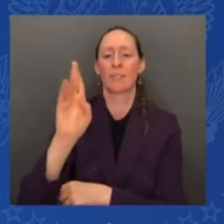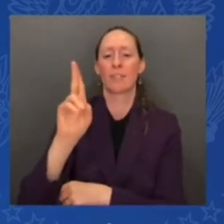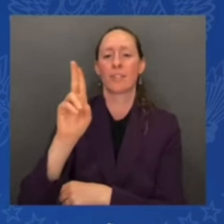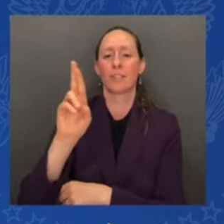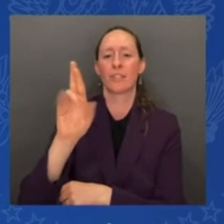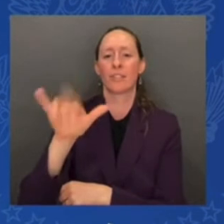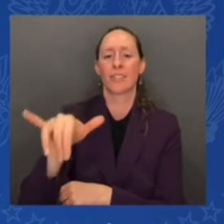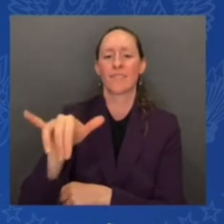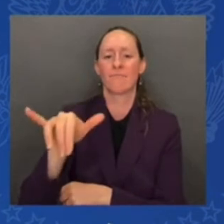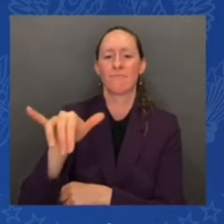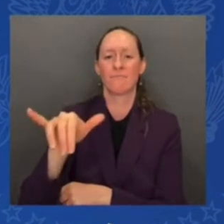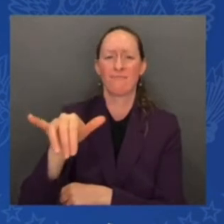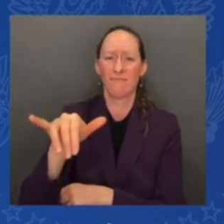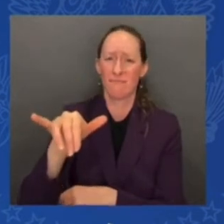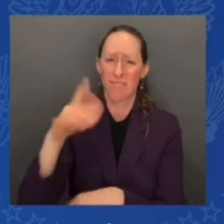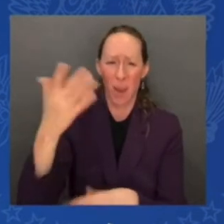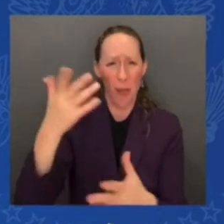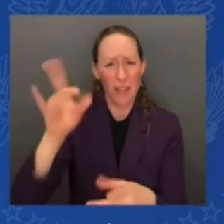advice and your help.